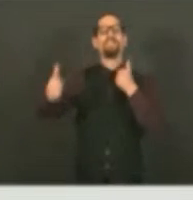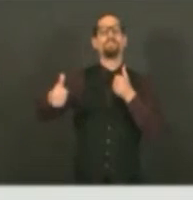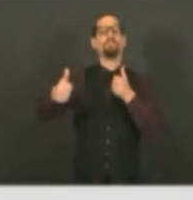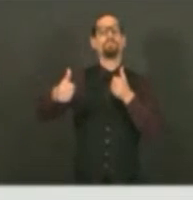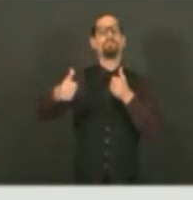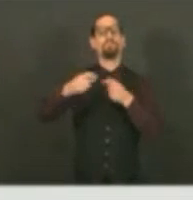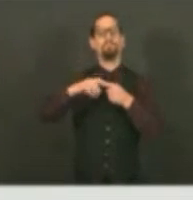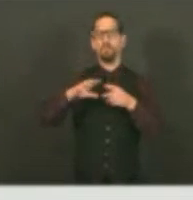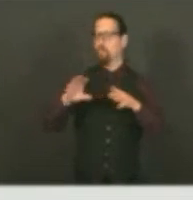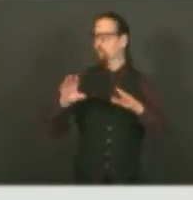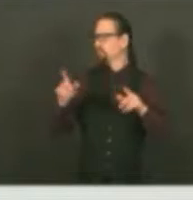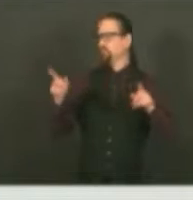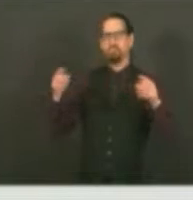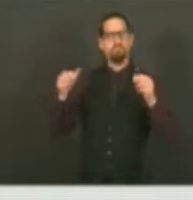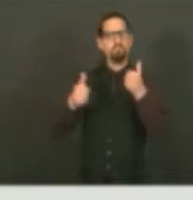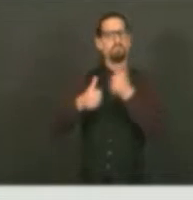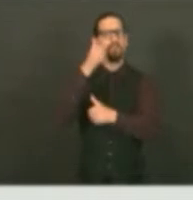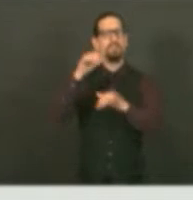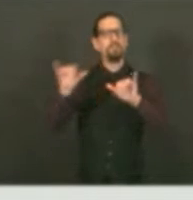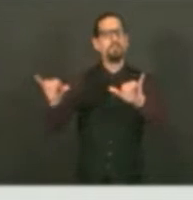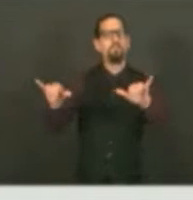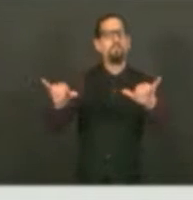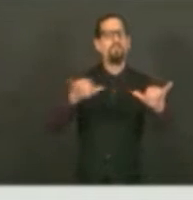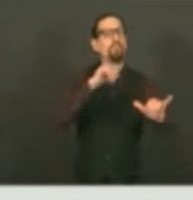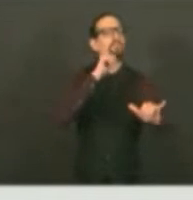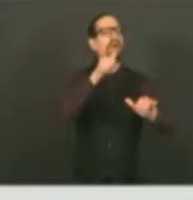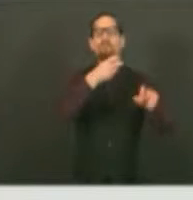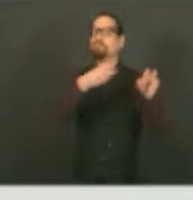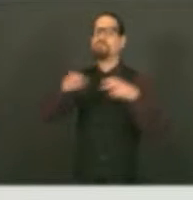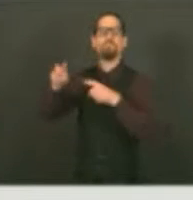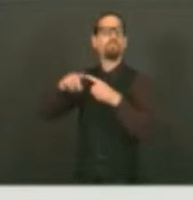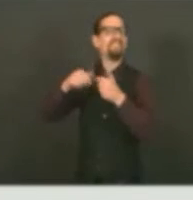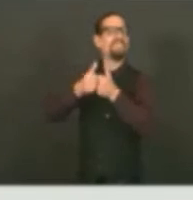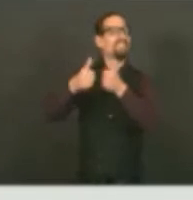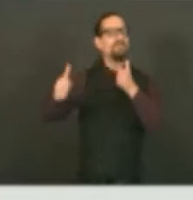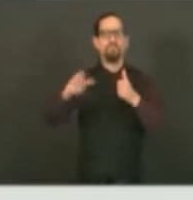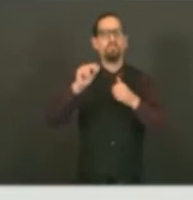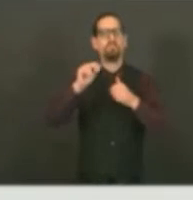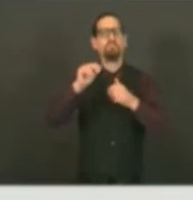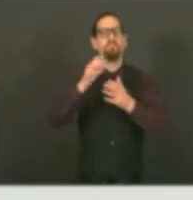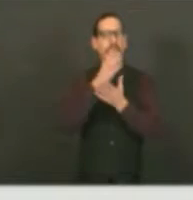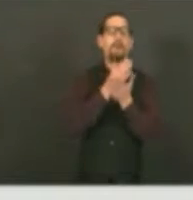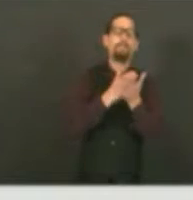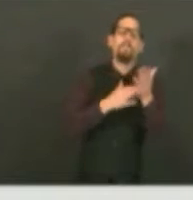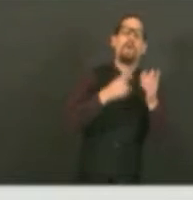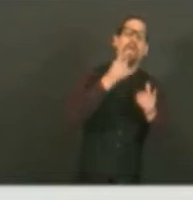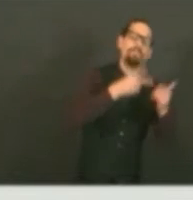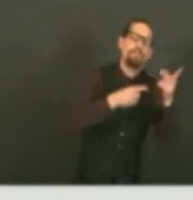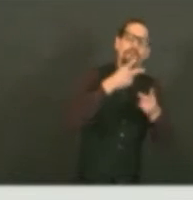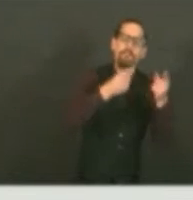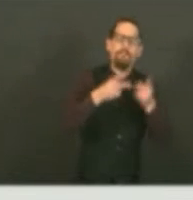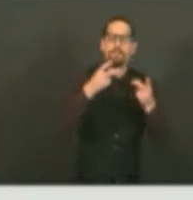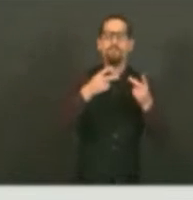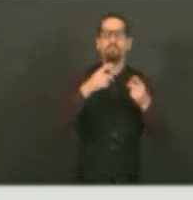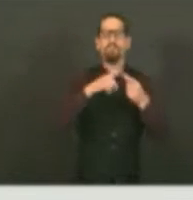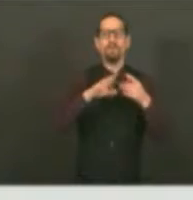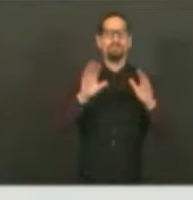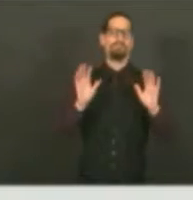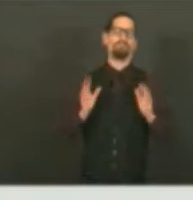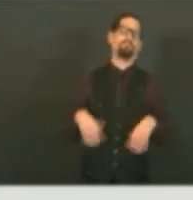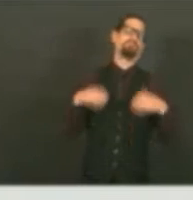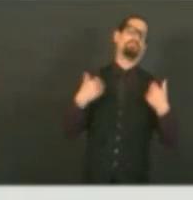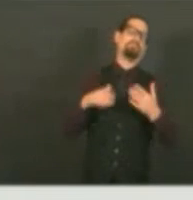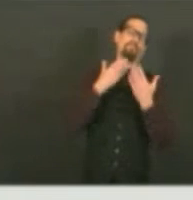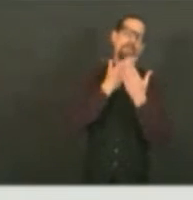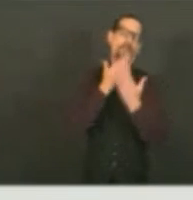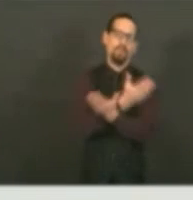to stay in person or hybrid, and I want to thank you for that. Our kids are benefiting hugely. Every day a child can't go to school is a bad